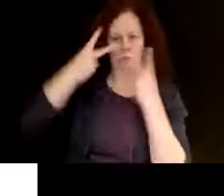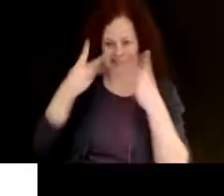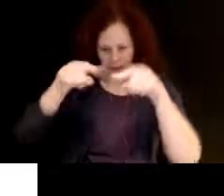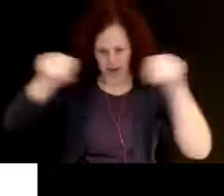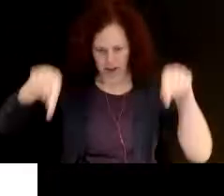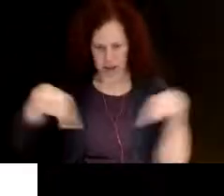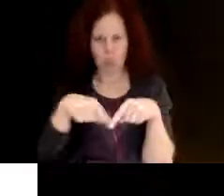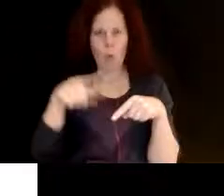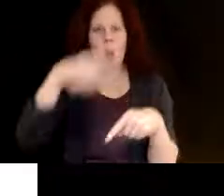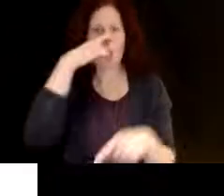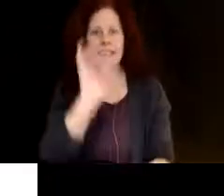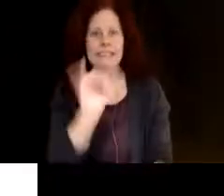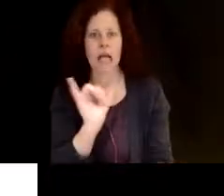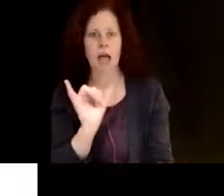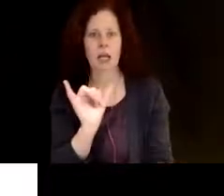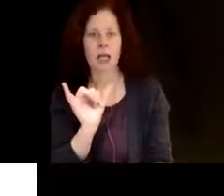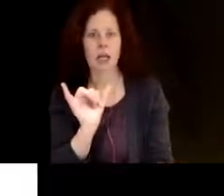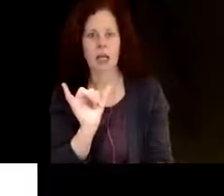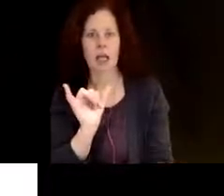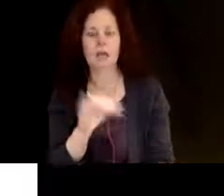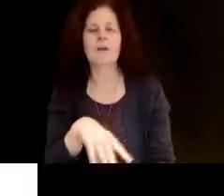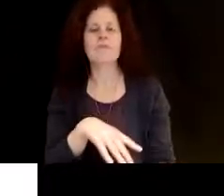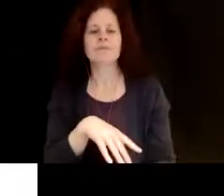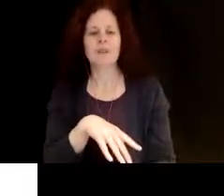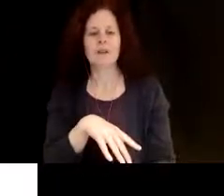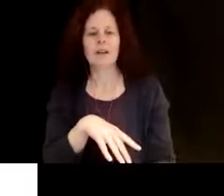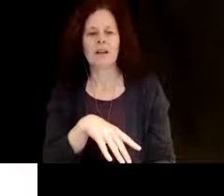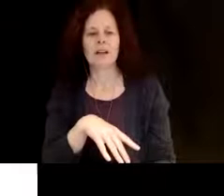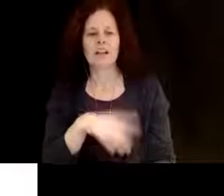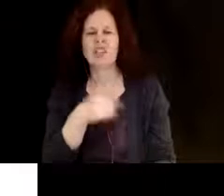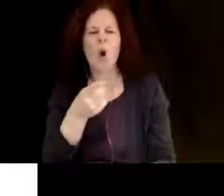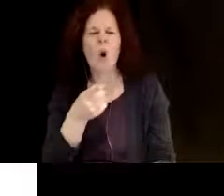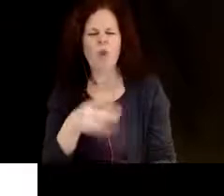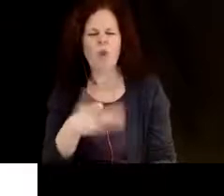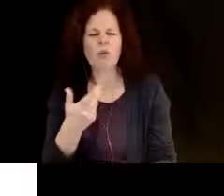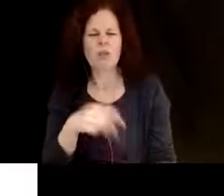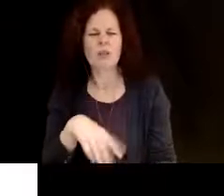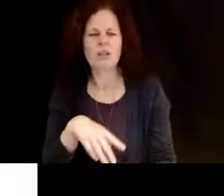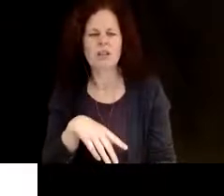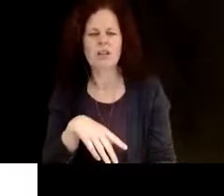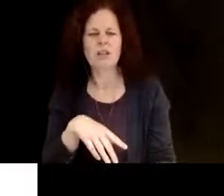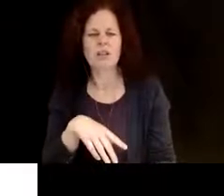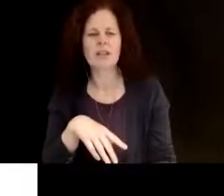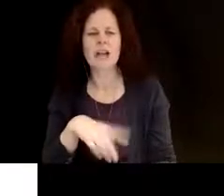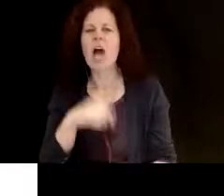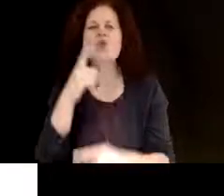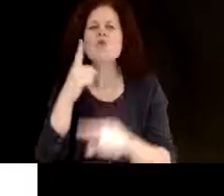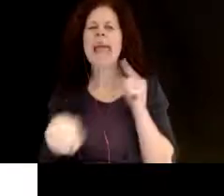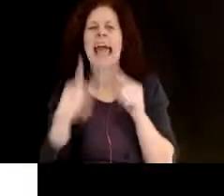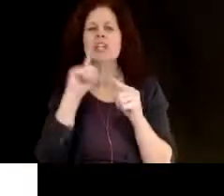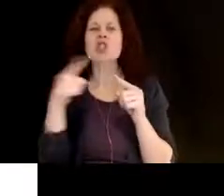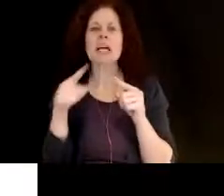So what he's talking about is getting that started. It's not productive for them to take the approach that they're going to eat the apple all at one